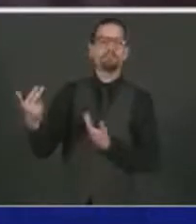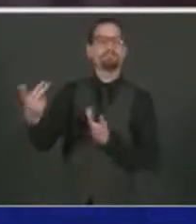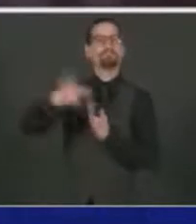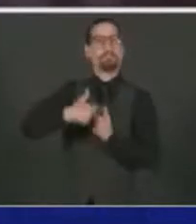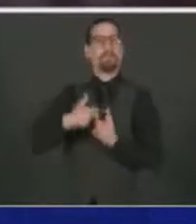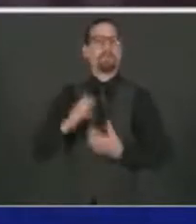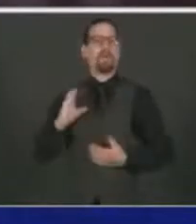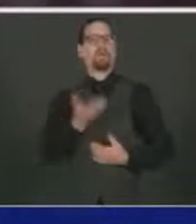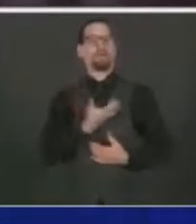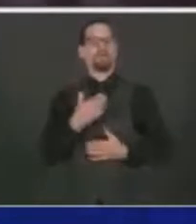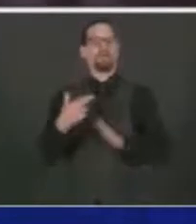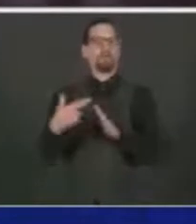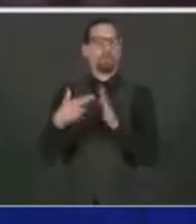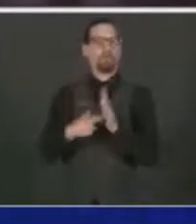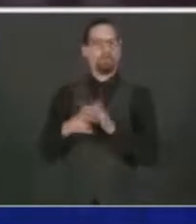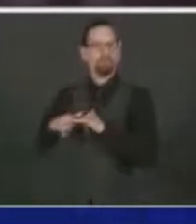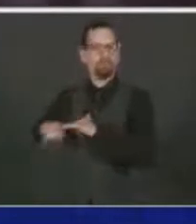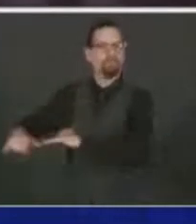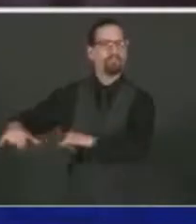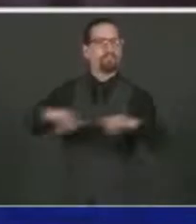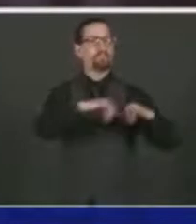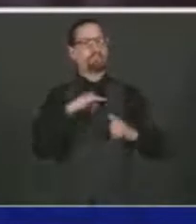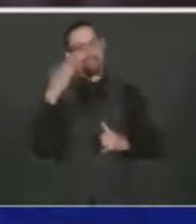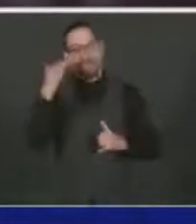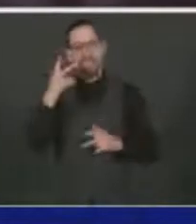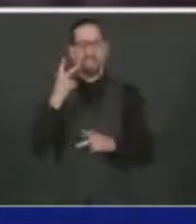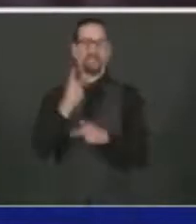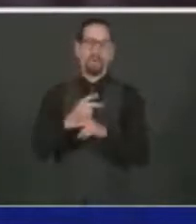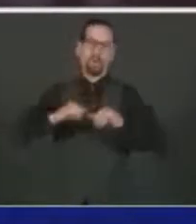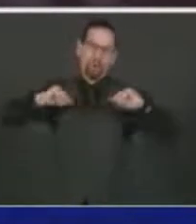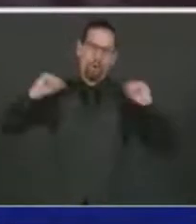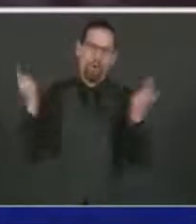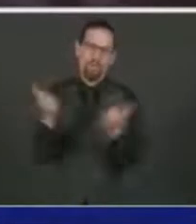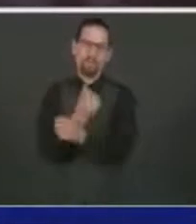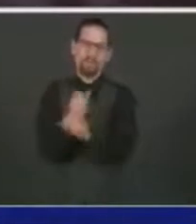Okay, this is the most important announcement that I would like to make today.